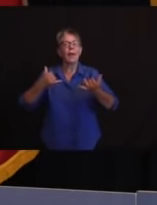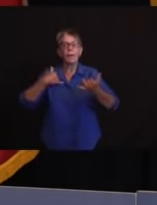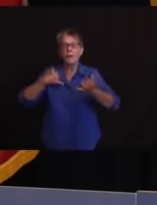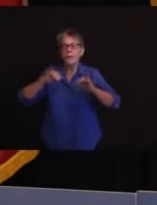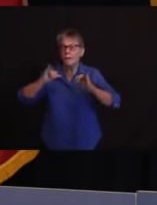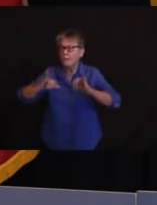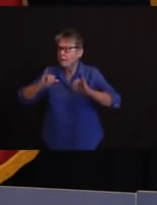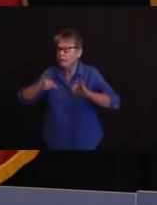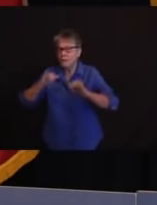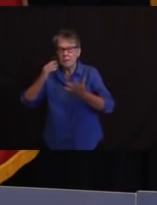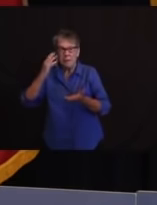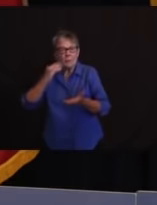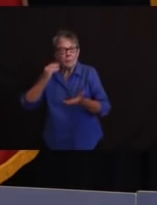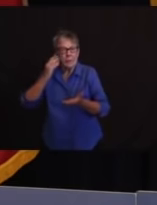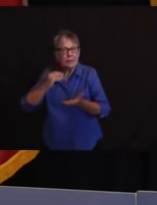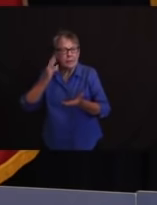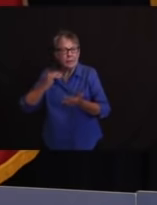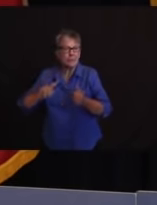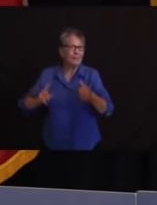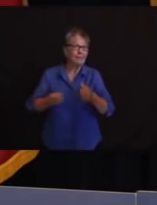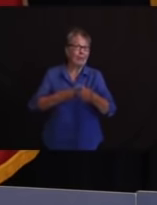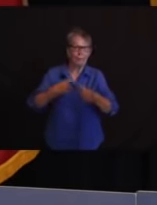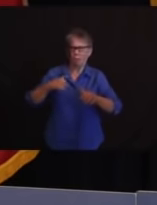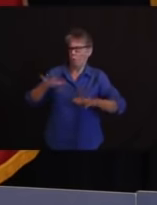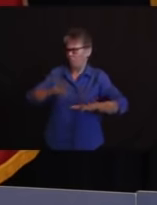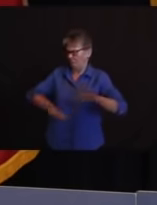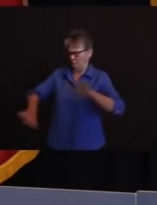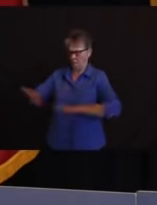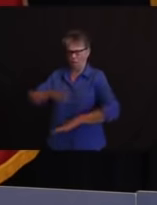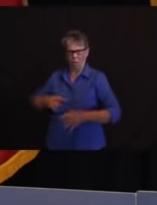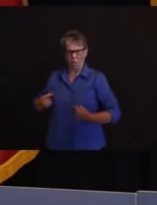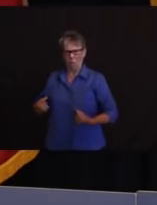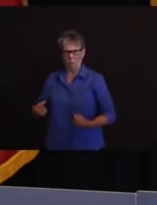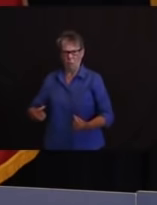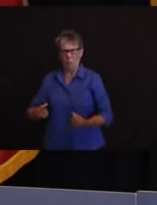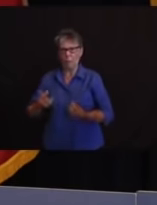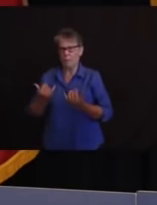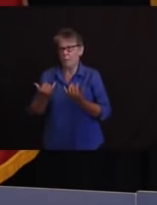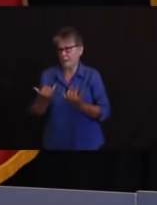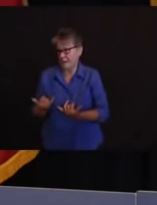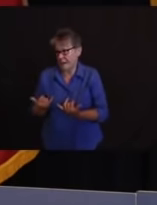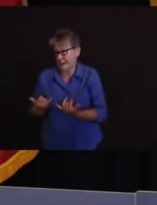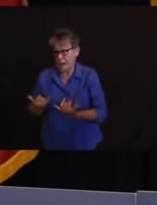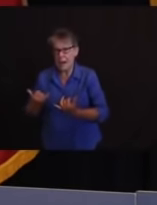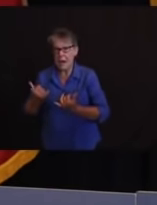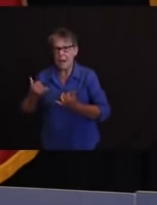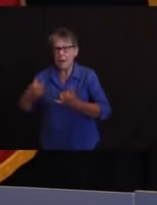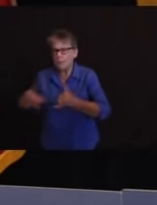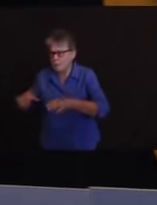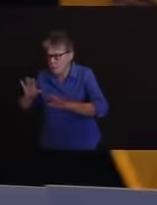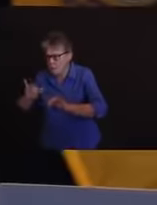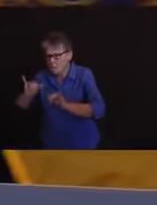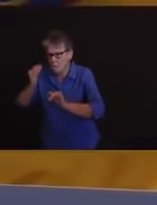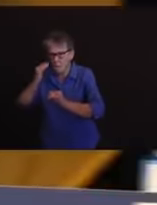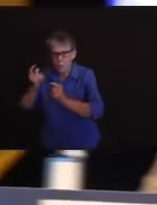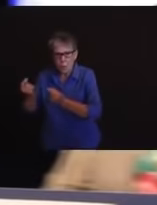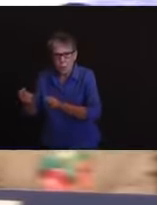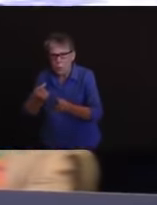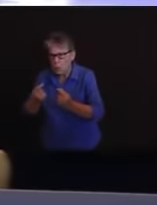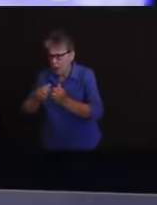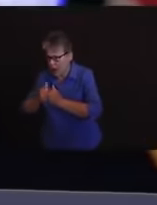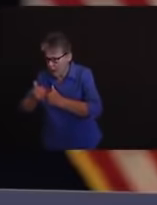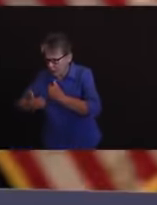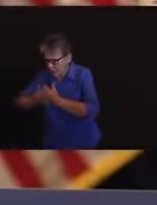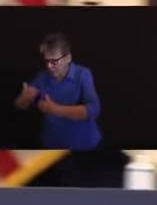to die than similarly you would have been 2 months, and that's true anywhere across the country. Again, practicing without a license,